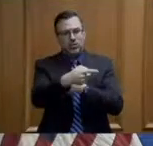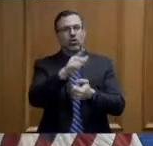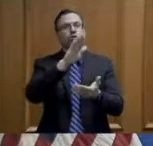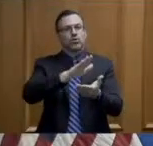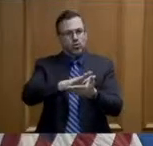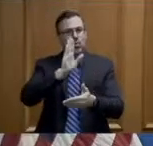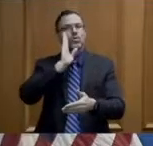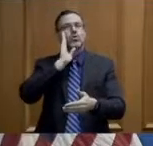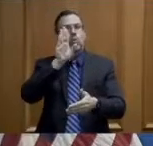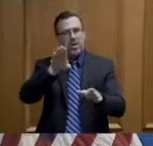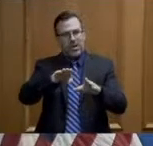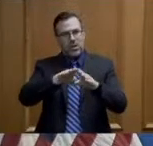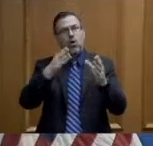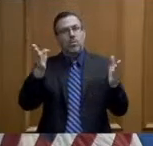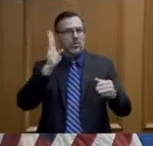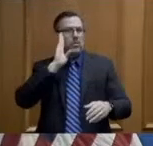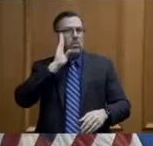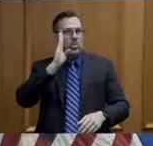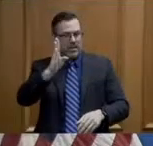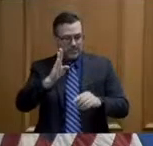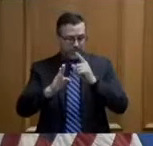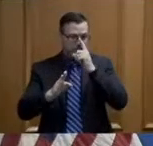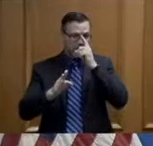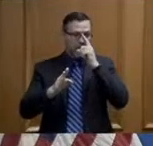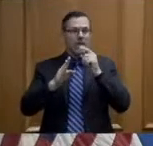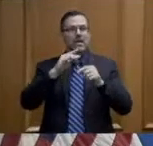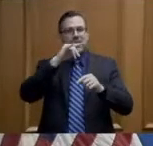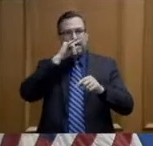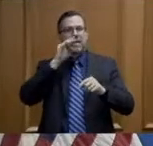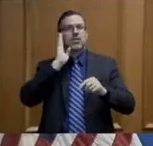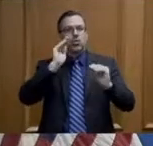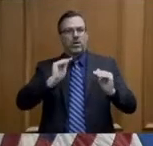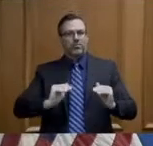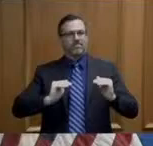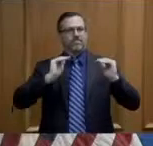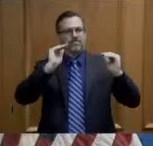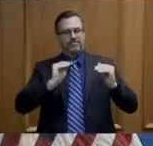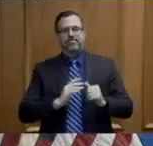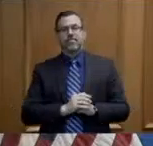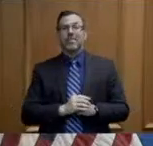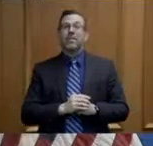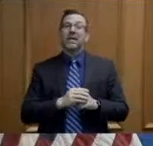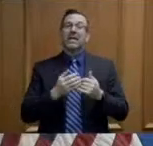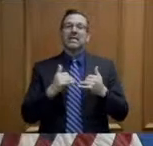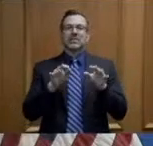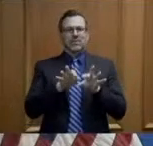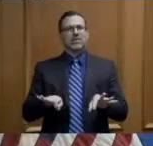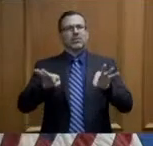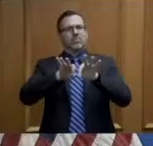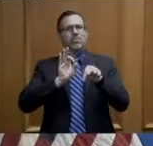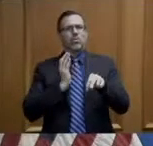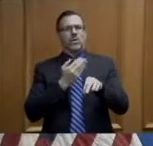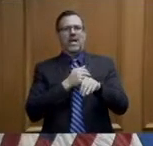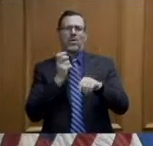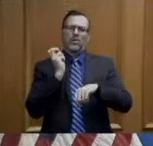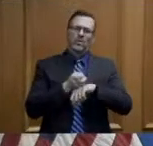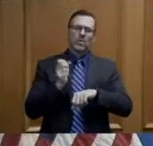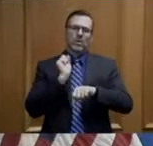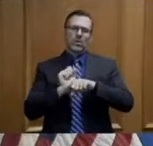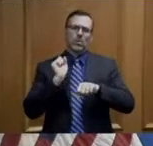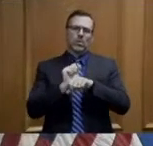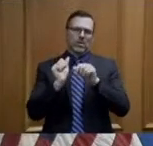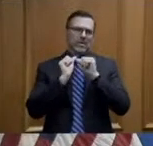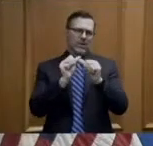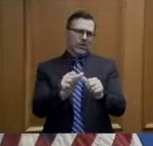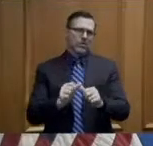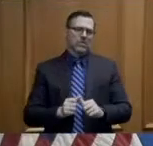enter their new grades. It's more important than ever before that our hard work continues, that we measure how students are doing,